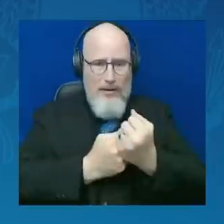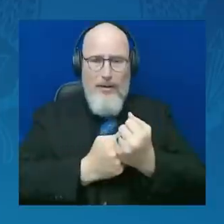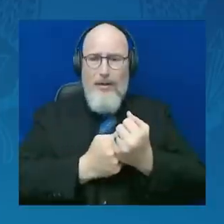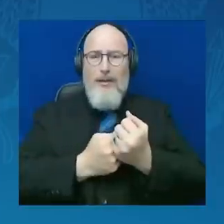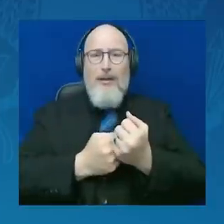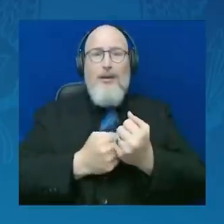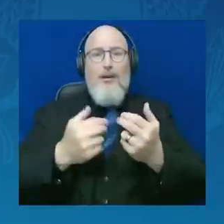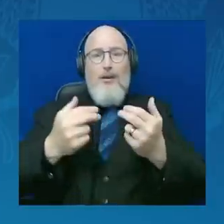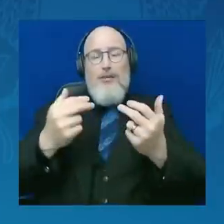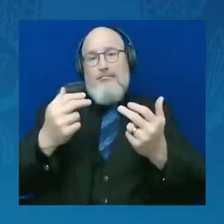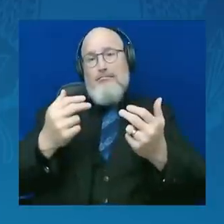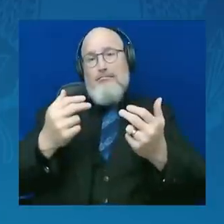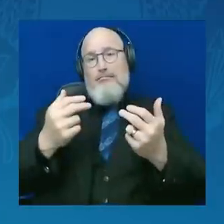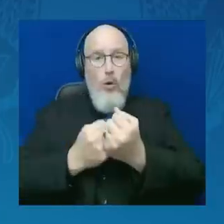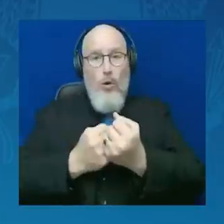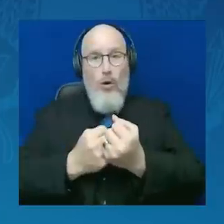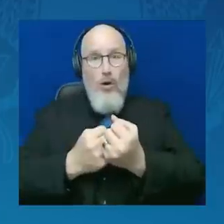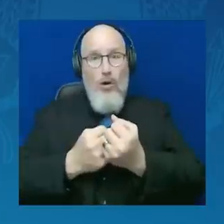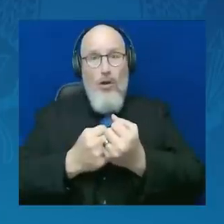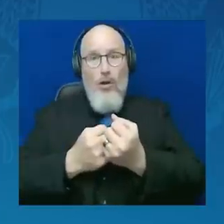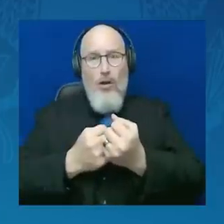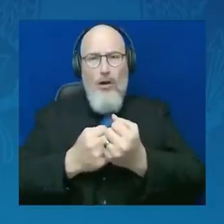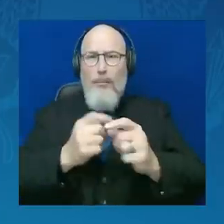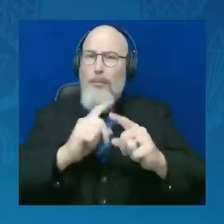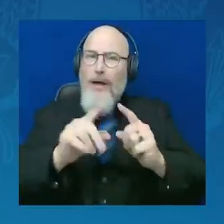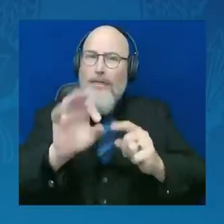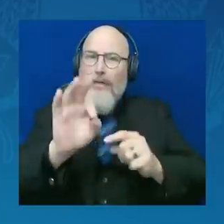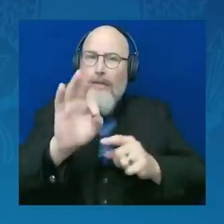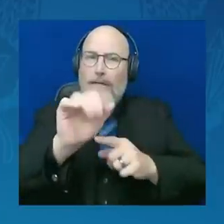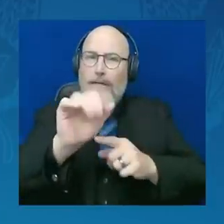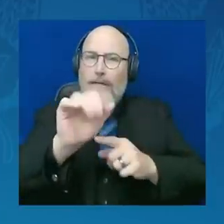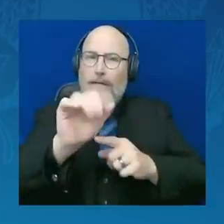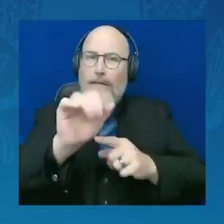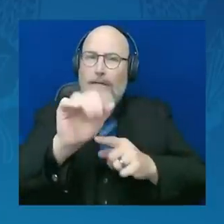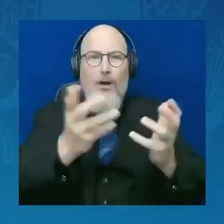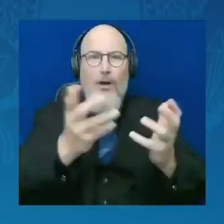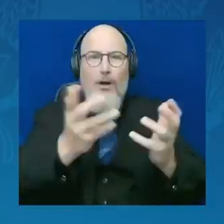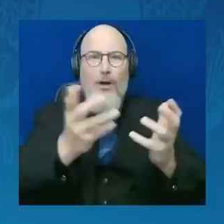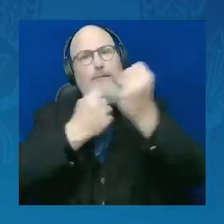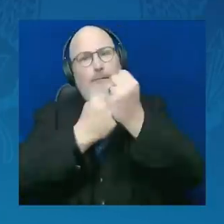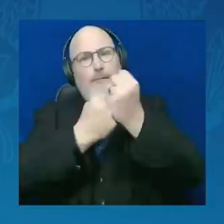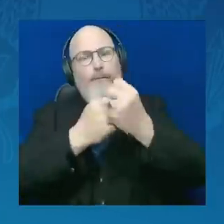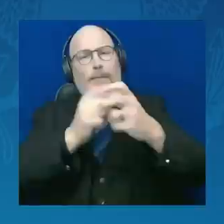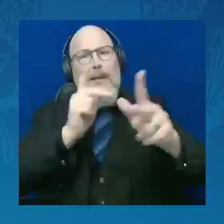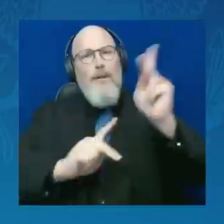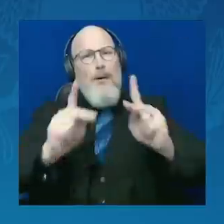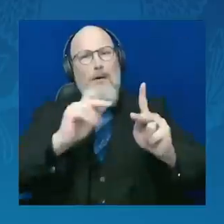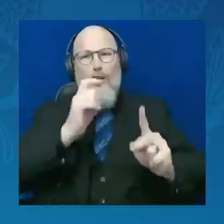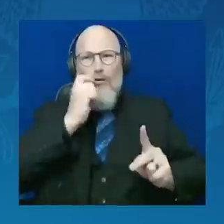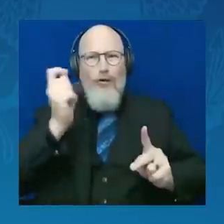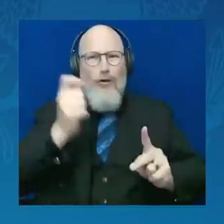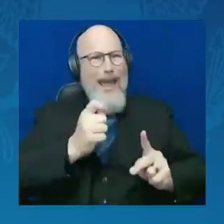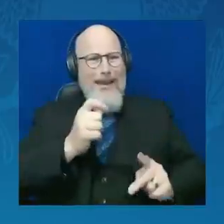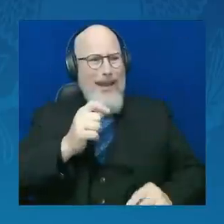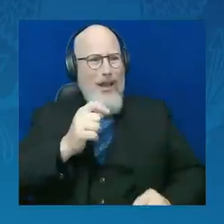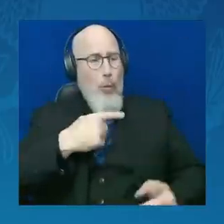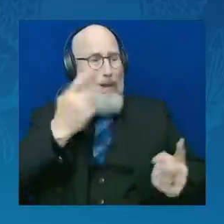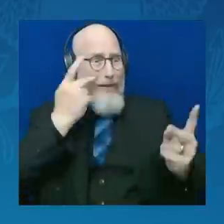also we support the people of Ukraine who have shown extraordinary courage and